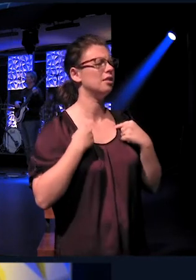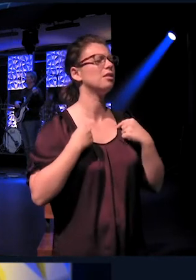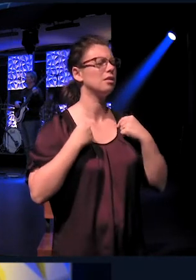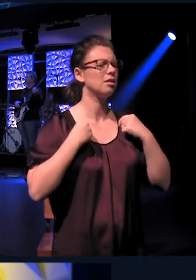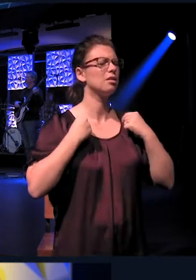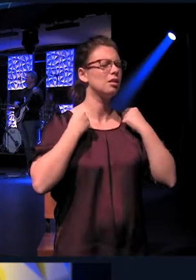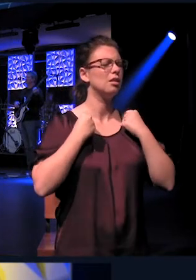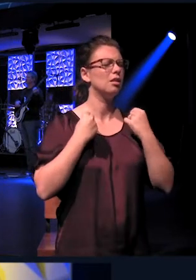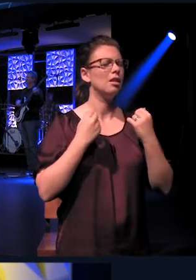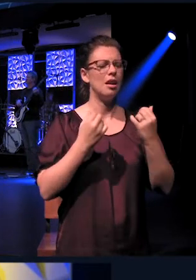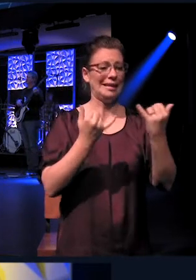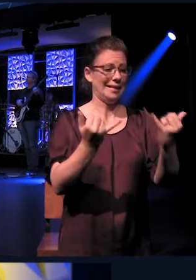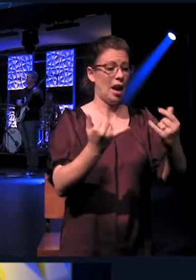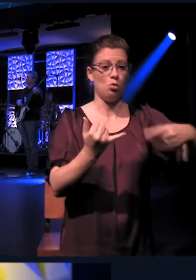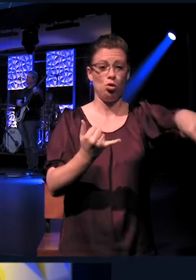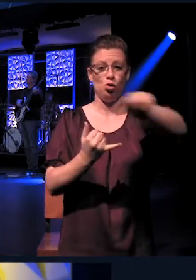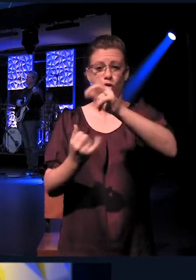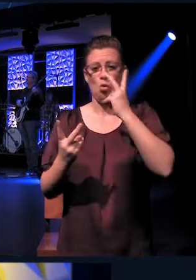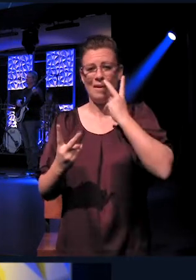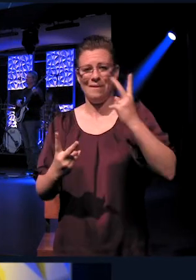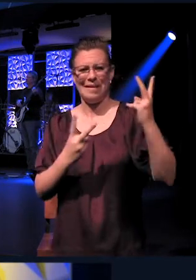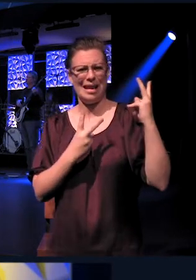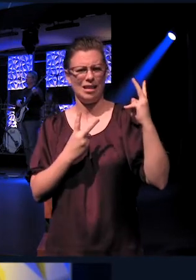We're thankful that you saved us.